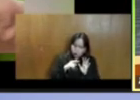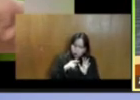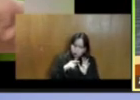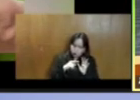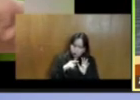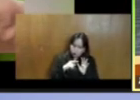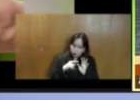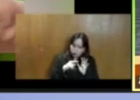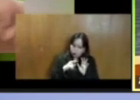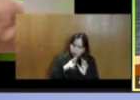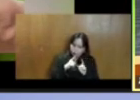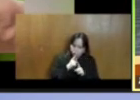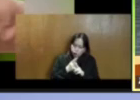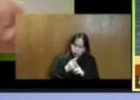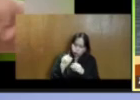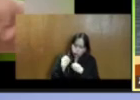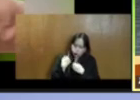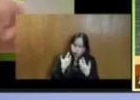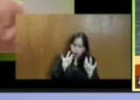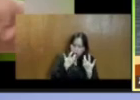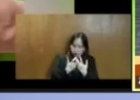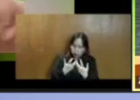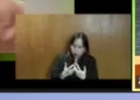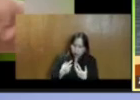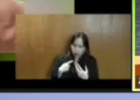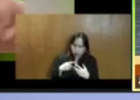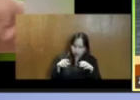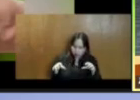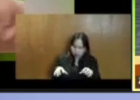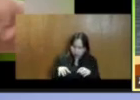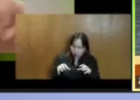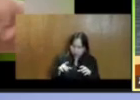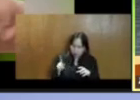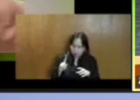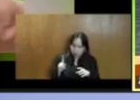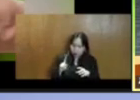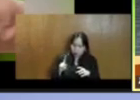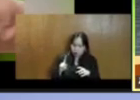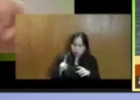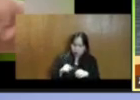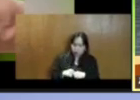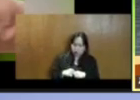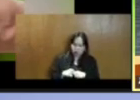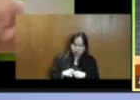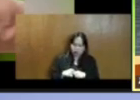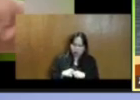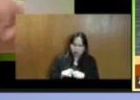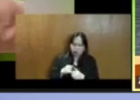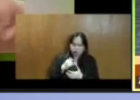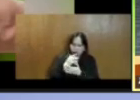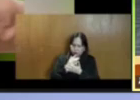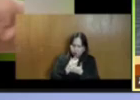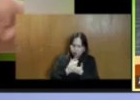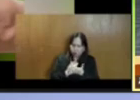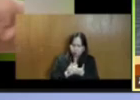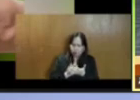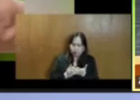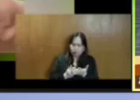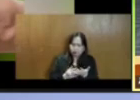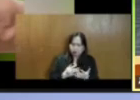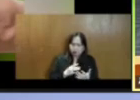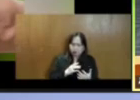are really more responsive and agile. So we're doing some micro-credential courses for this and some competency